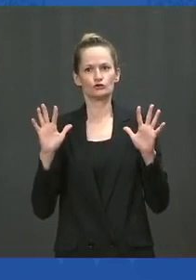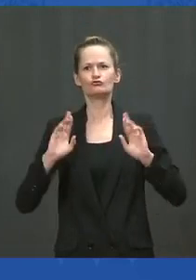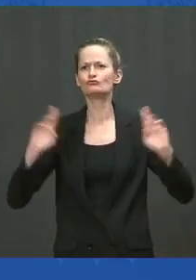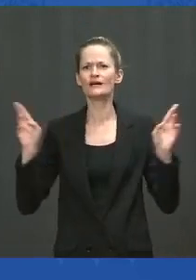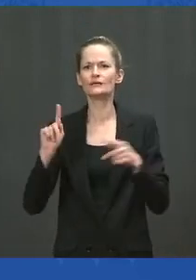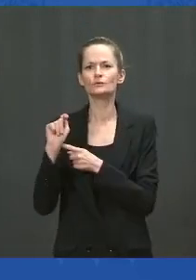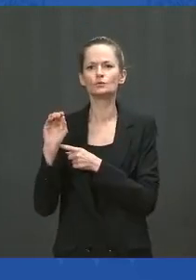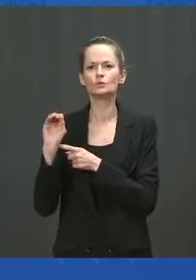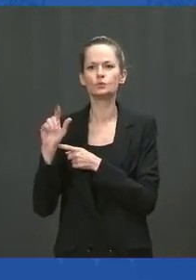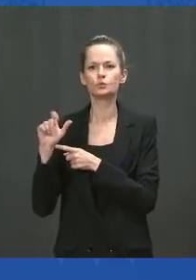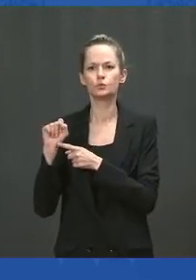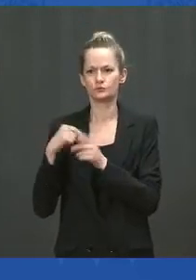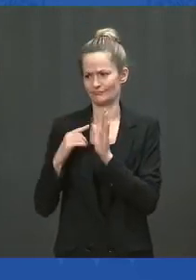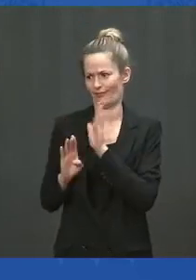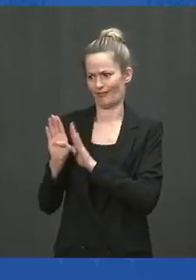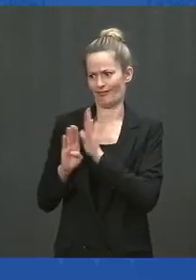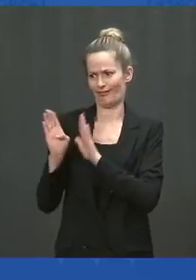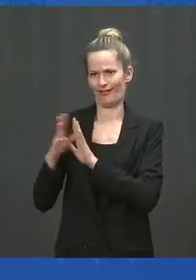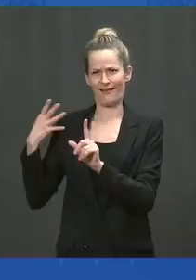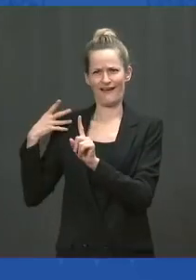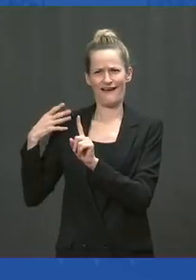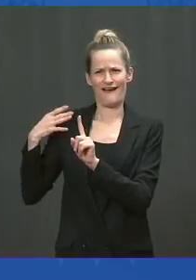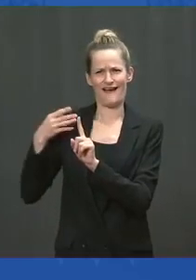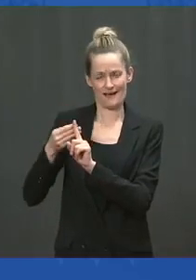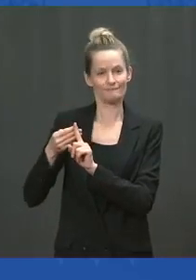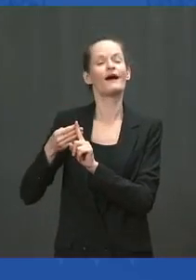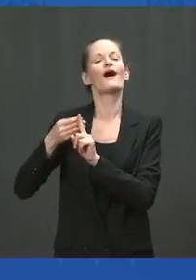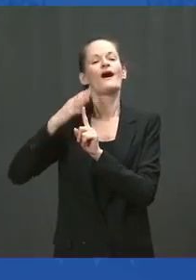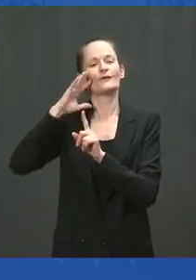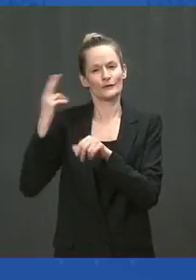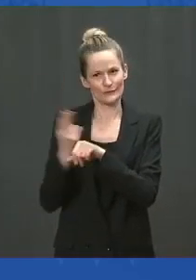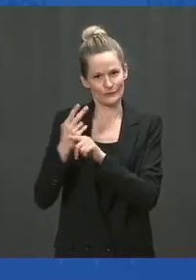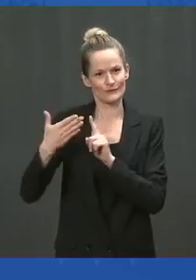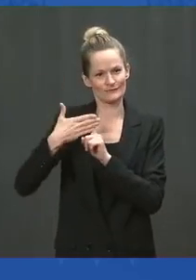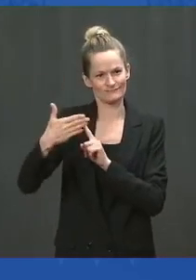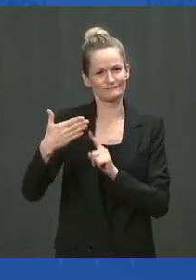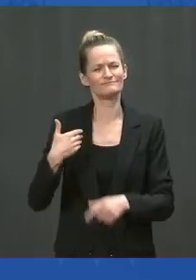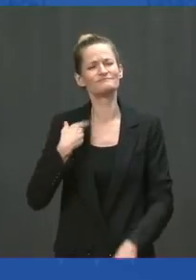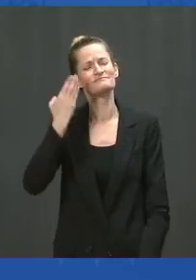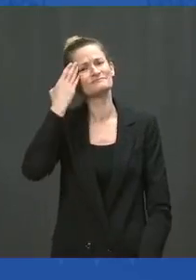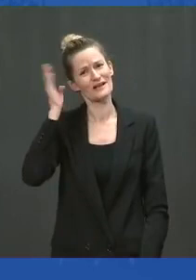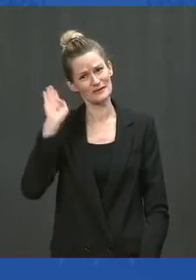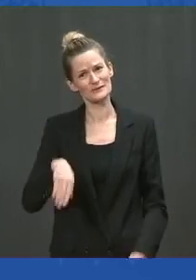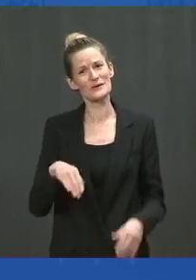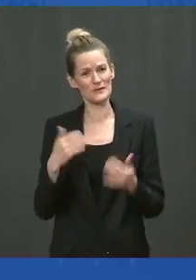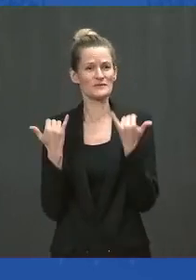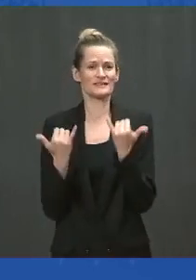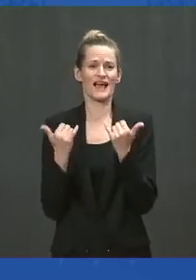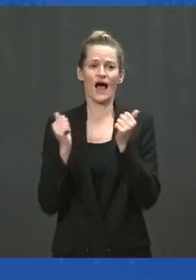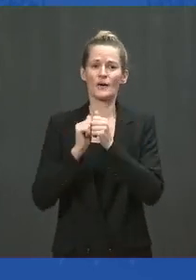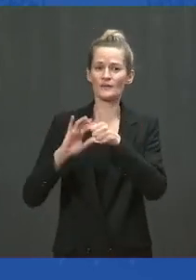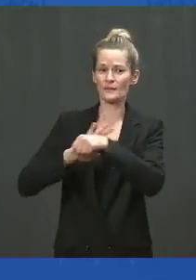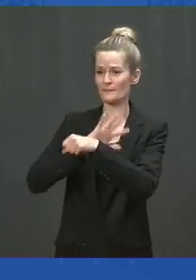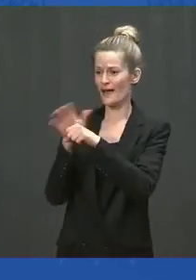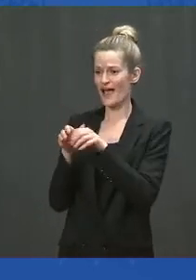pandemic of the unvaccinated. I know I've said that constantly, and others have as well. The vaccination of the